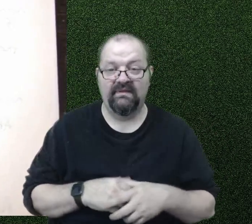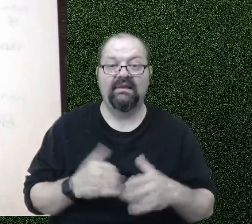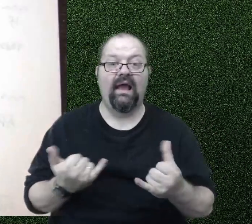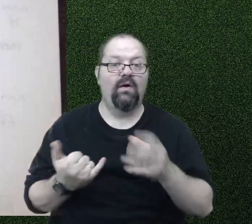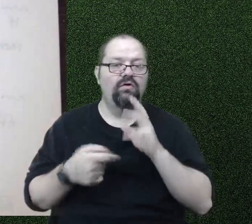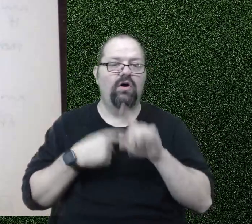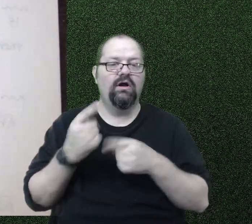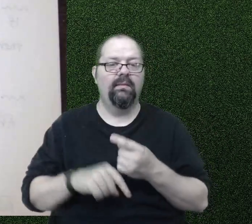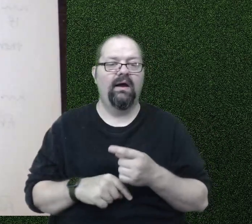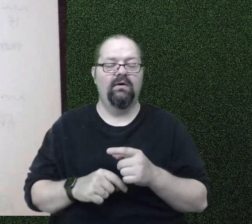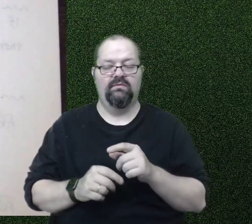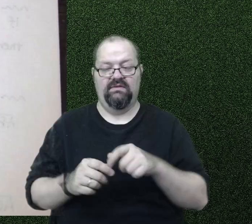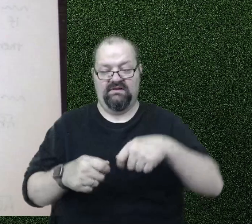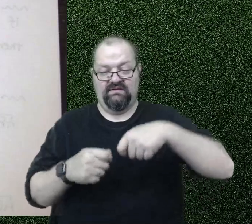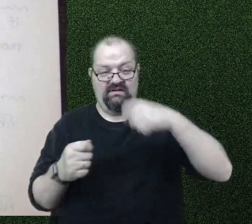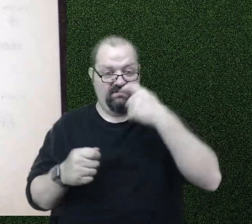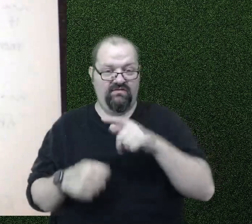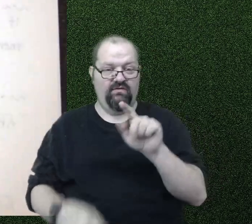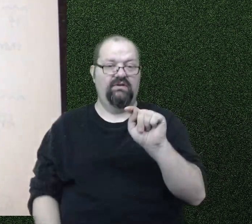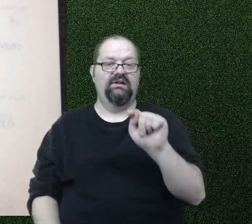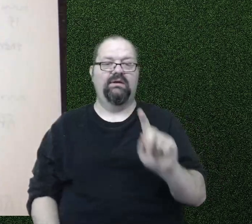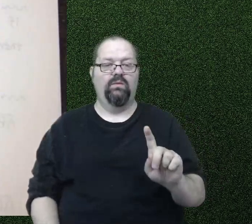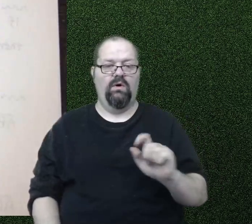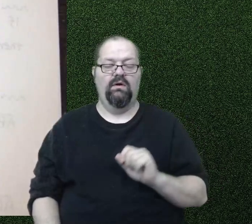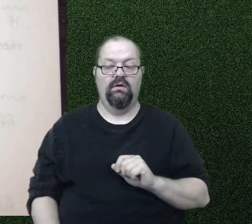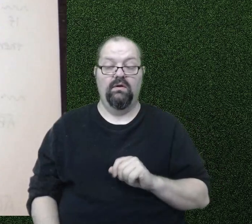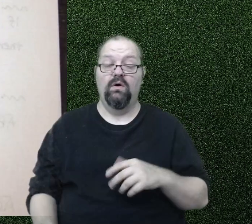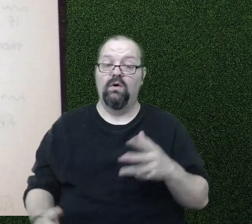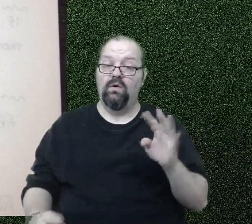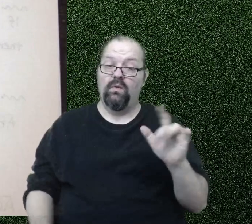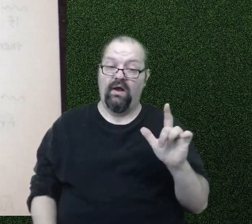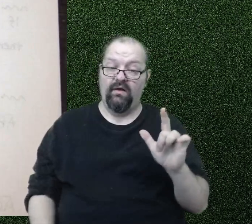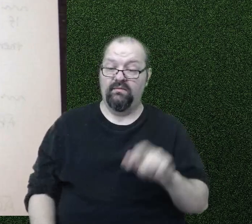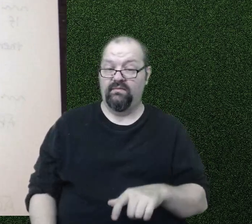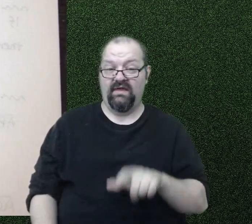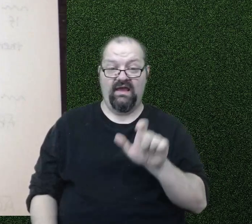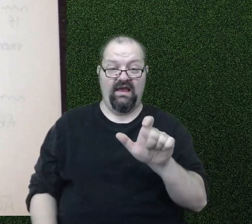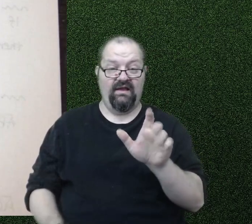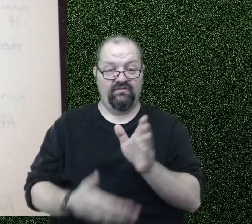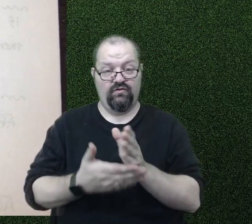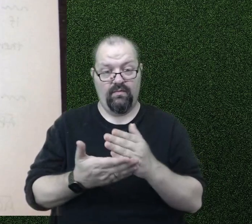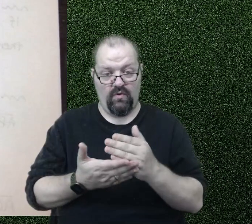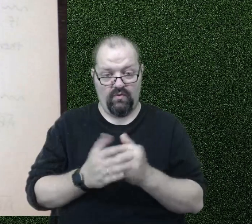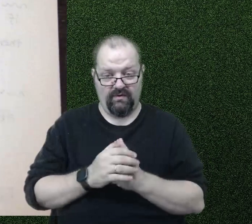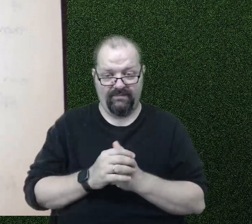T1. Well, the x component